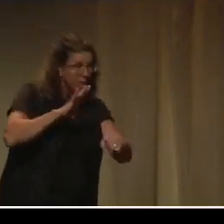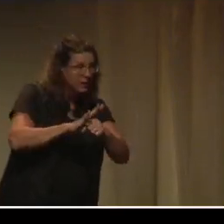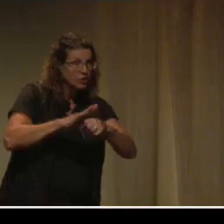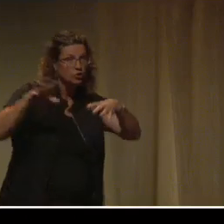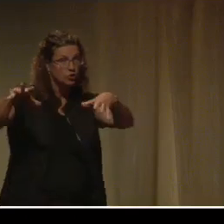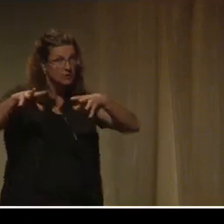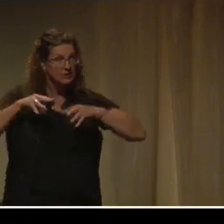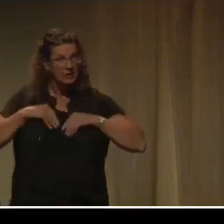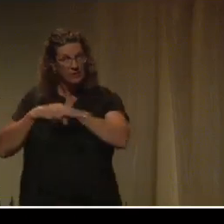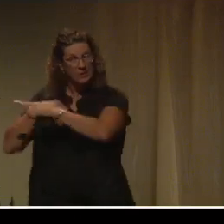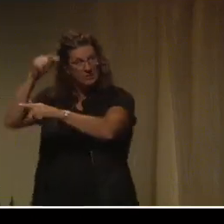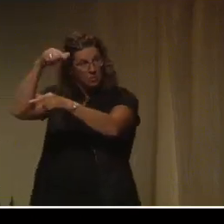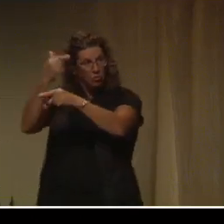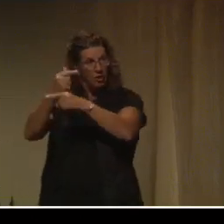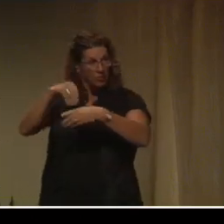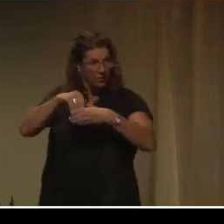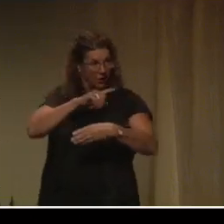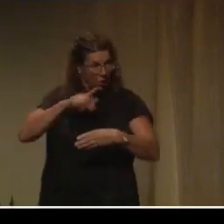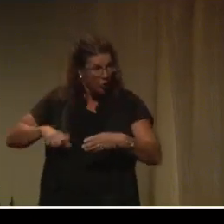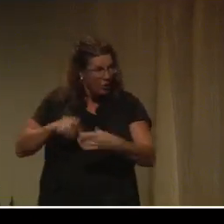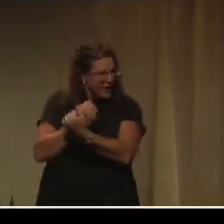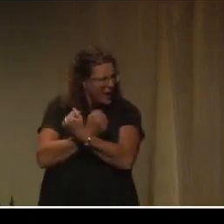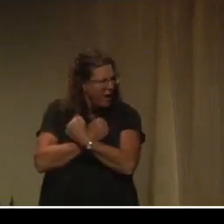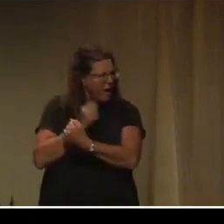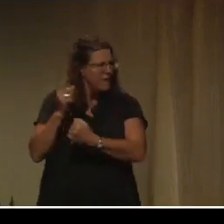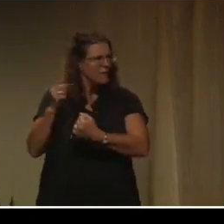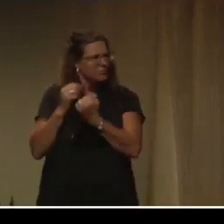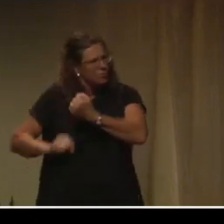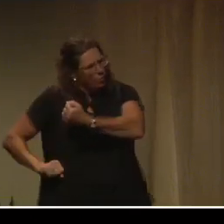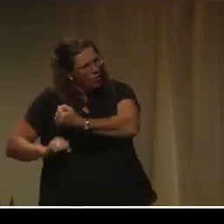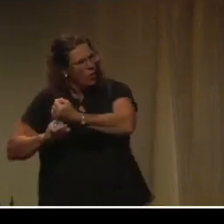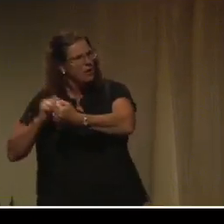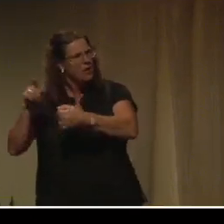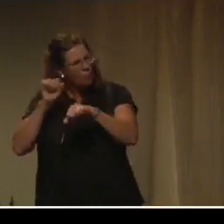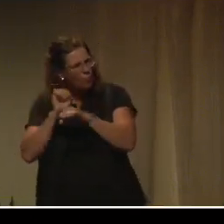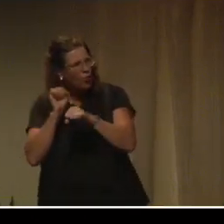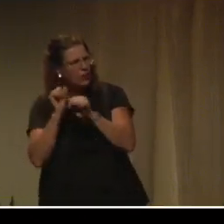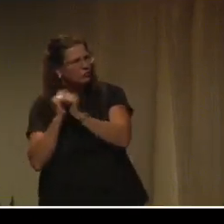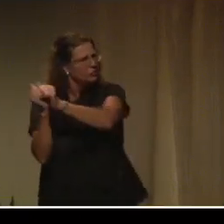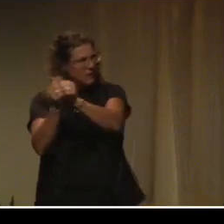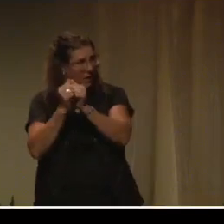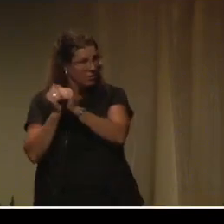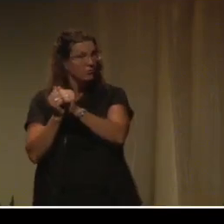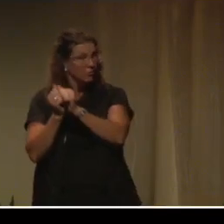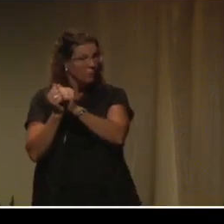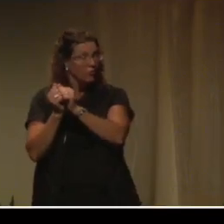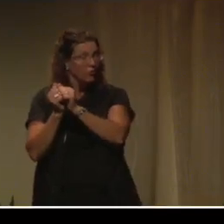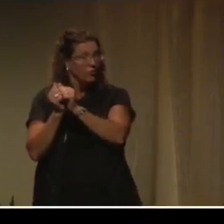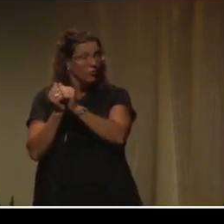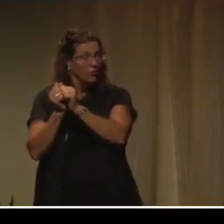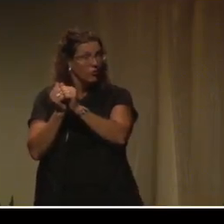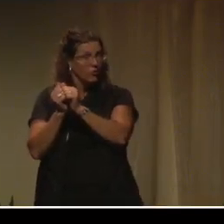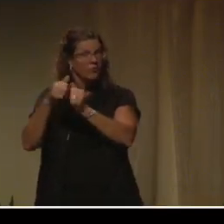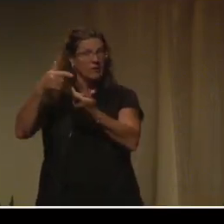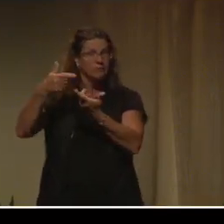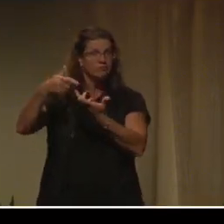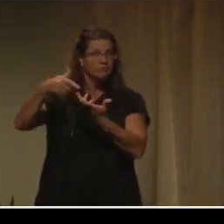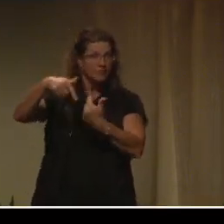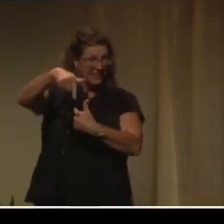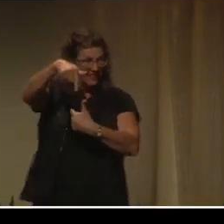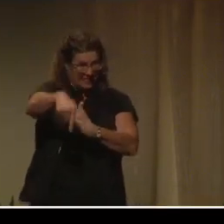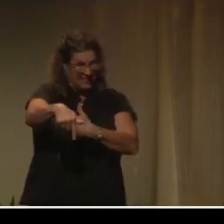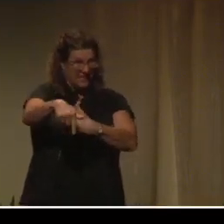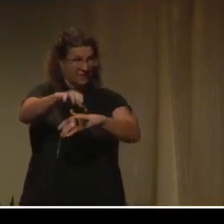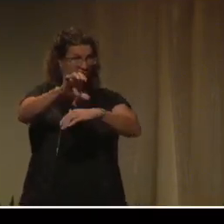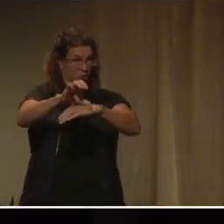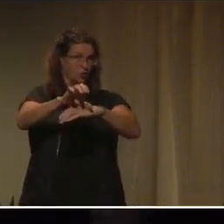brother in the Lord, loving him and supporting him and working alongside of him in this particular church